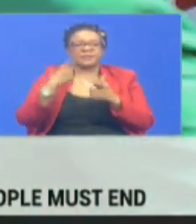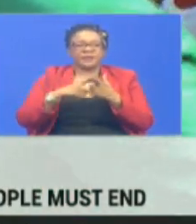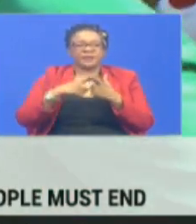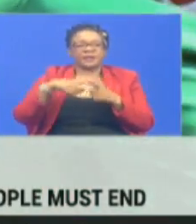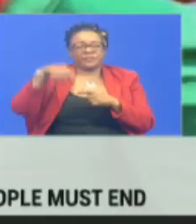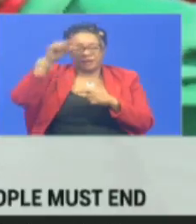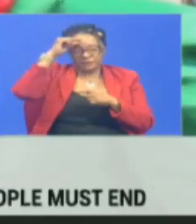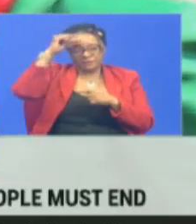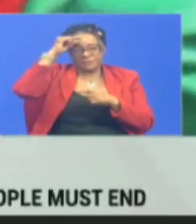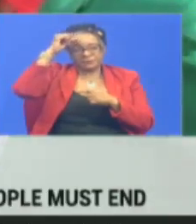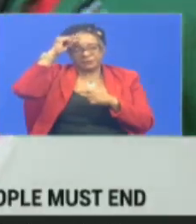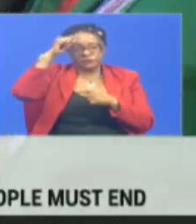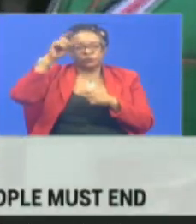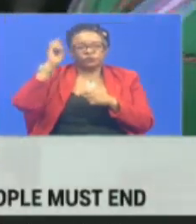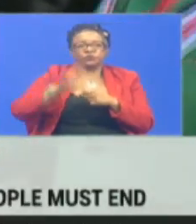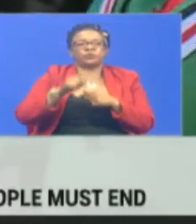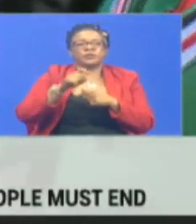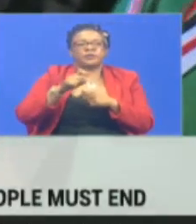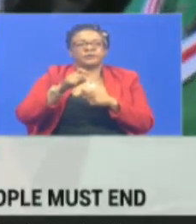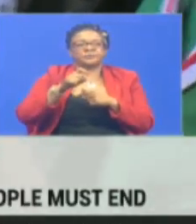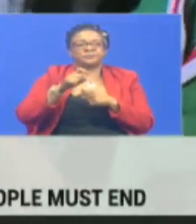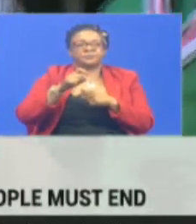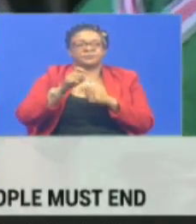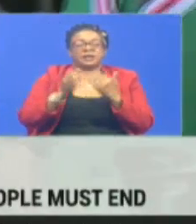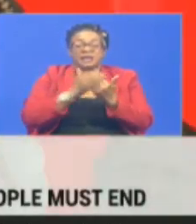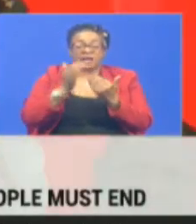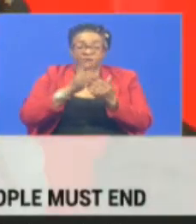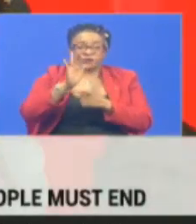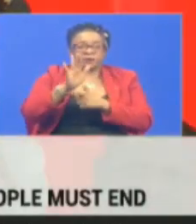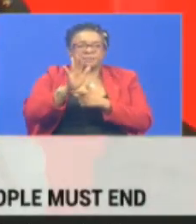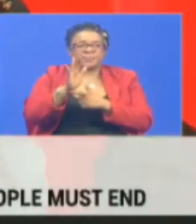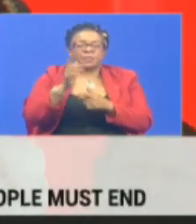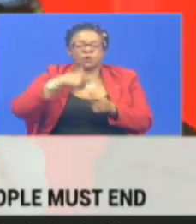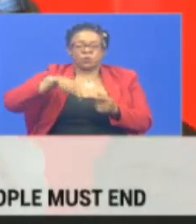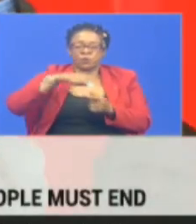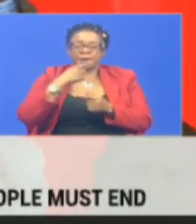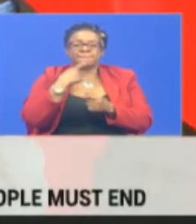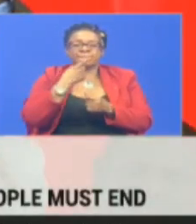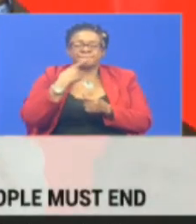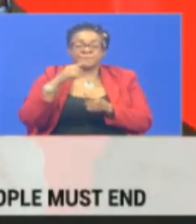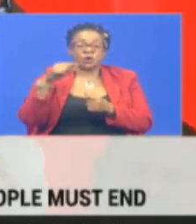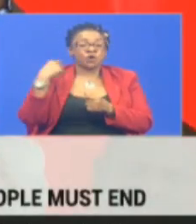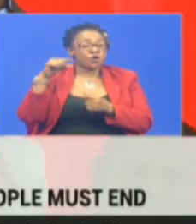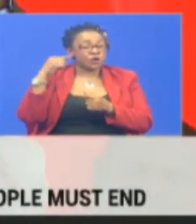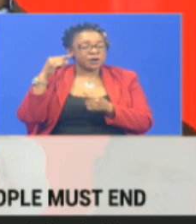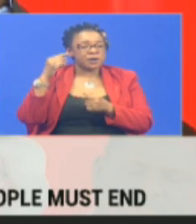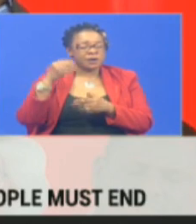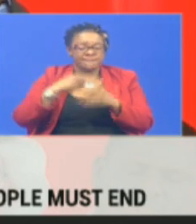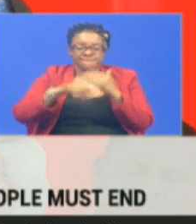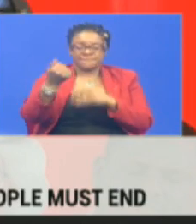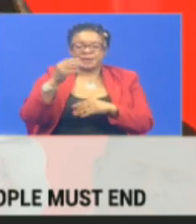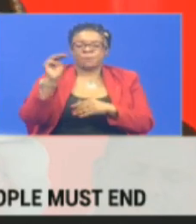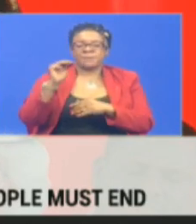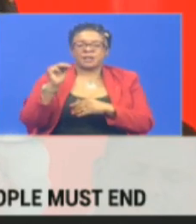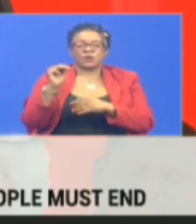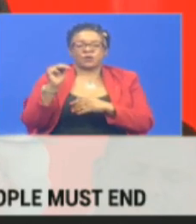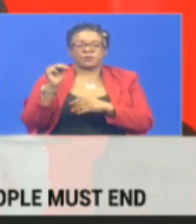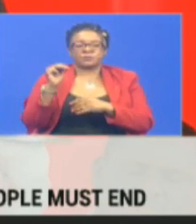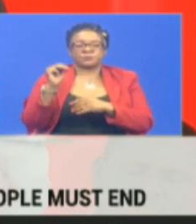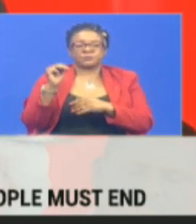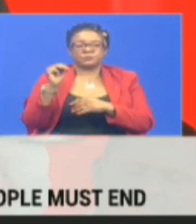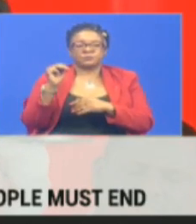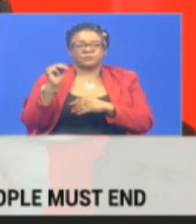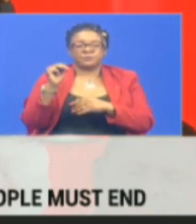Kenya itawashughulikia. Na tumesema, for those who get gold, they will be paid $1 million. For those who